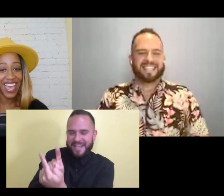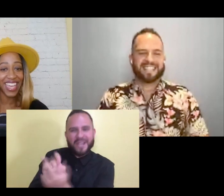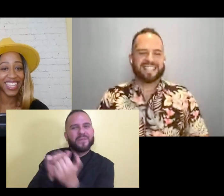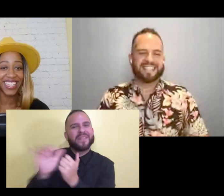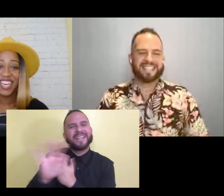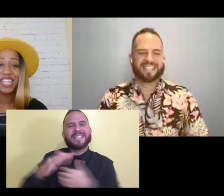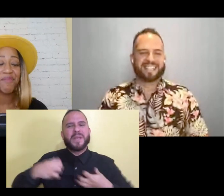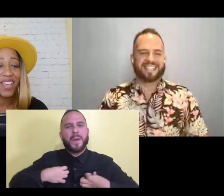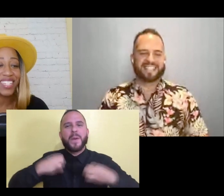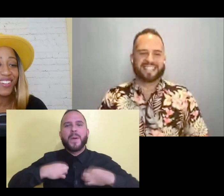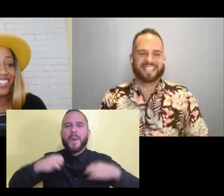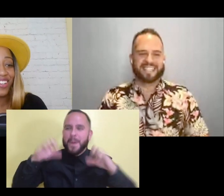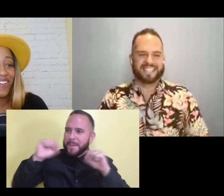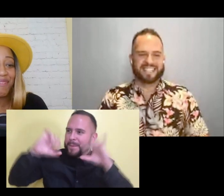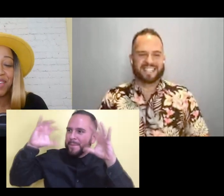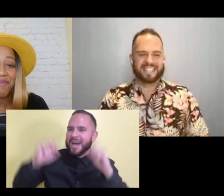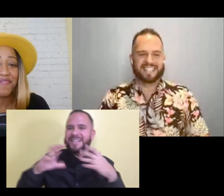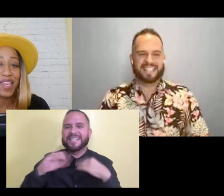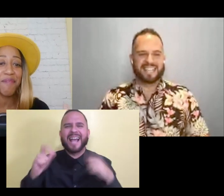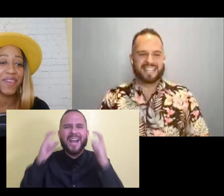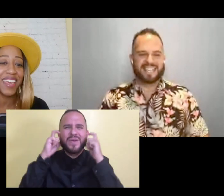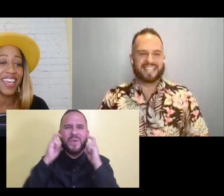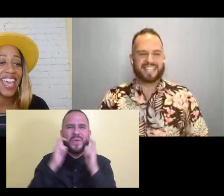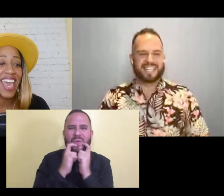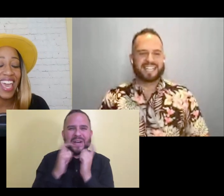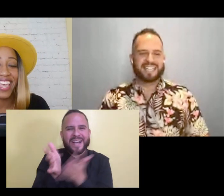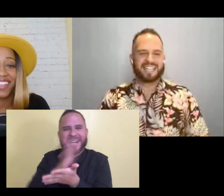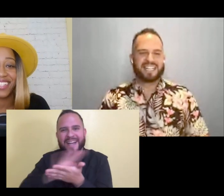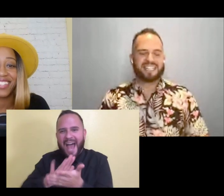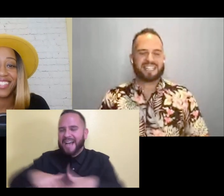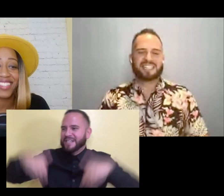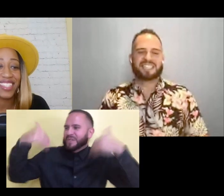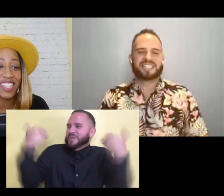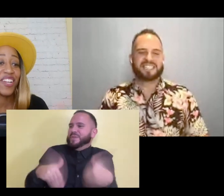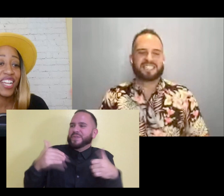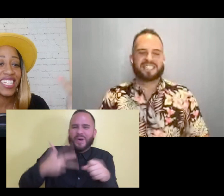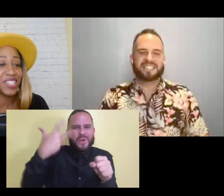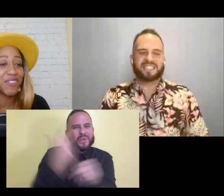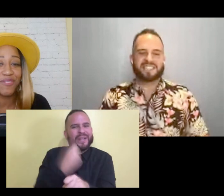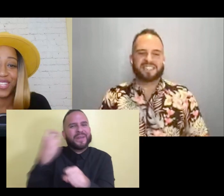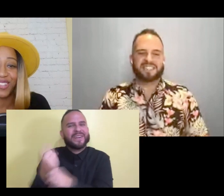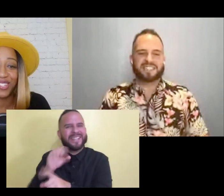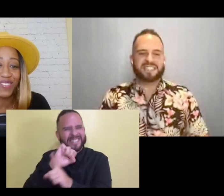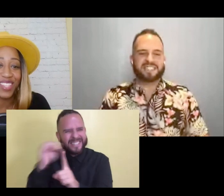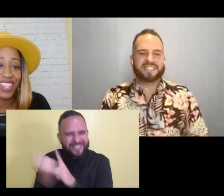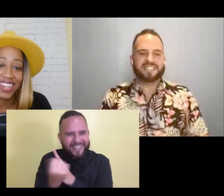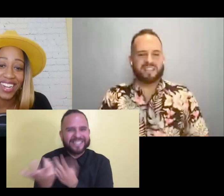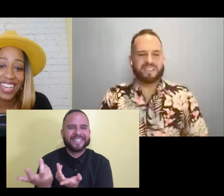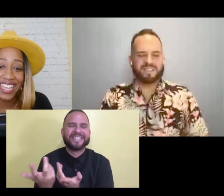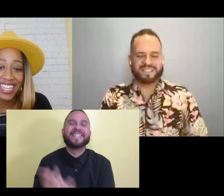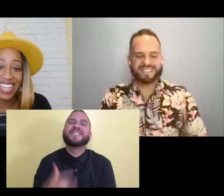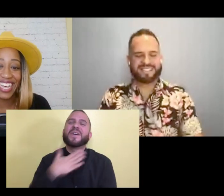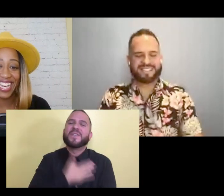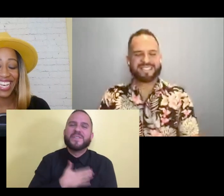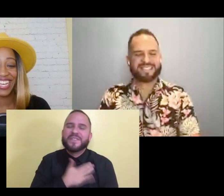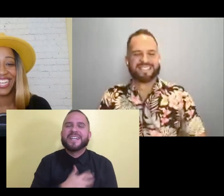at that. So make sure you guys go on, become a VIP, and for your chance to win one of those trips there.